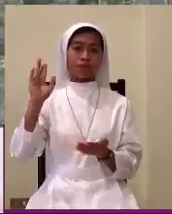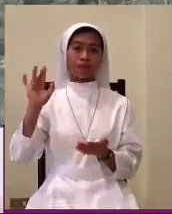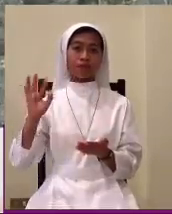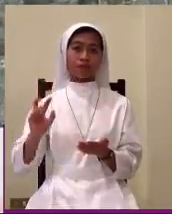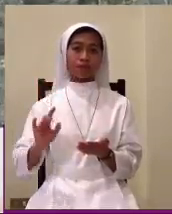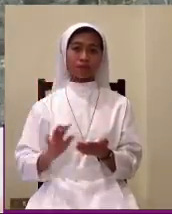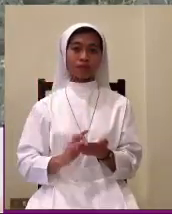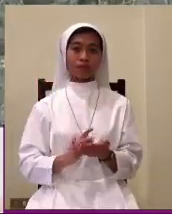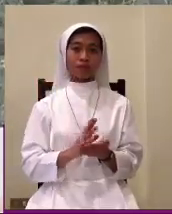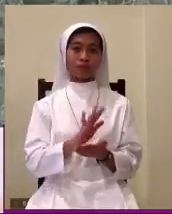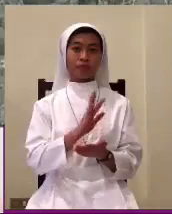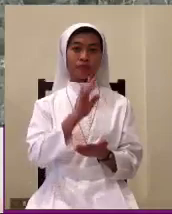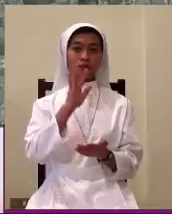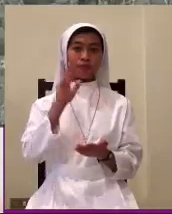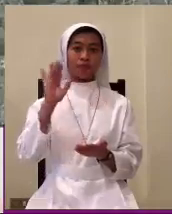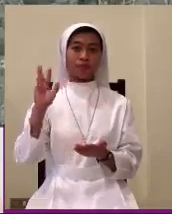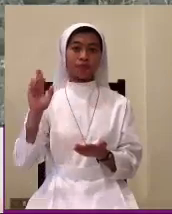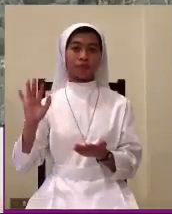kagurawaya.